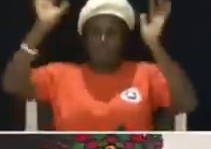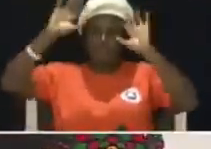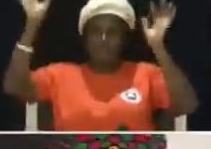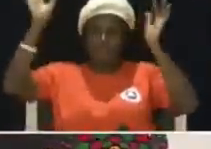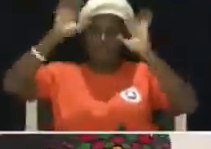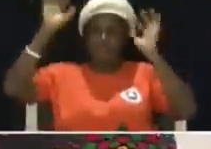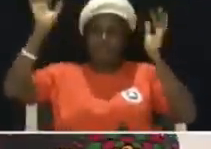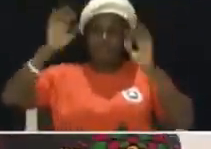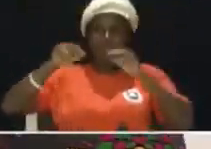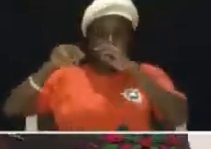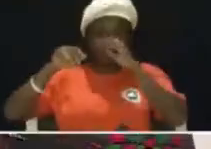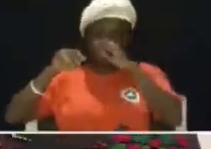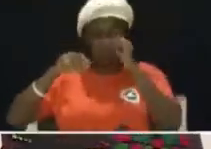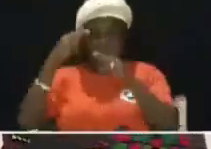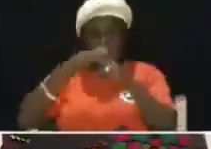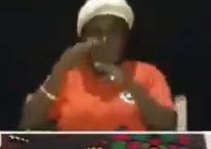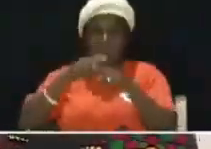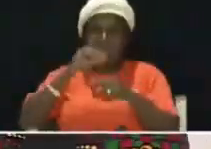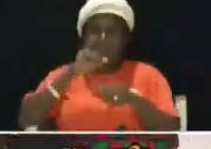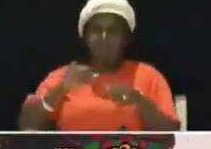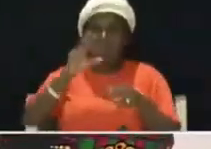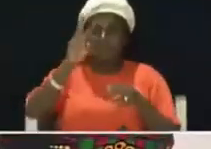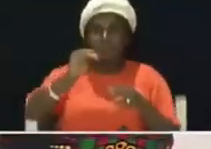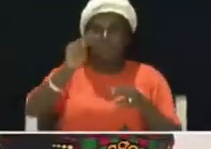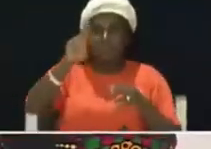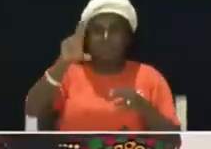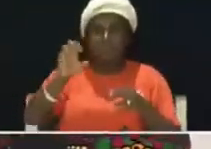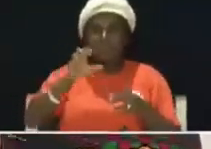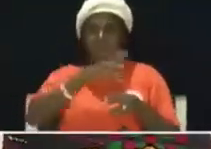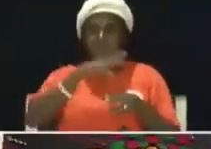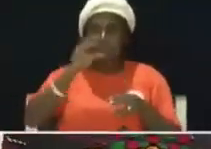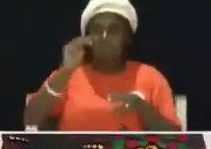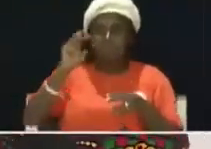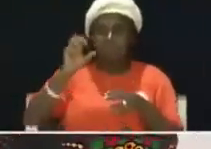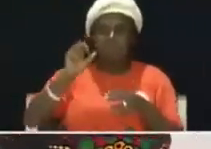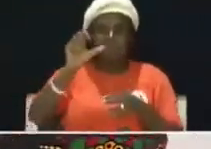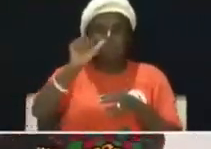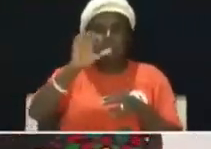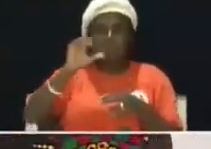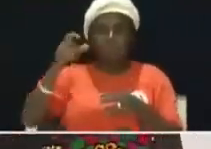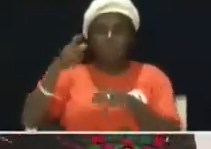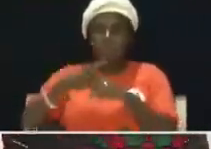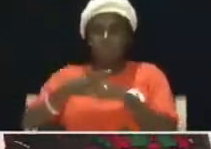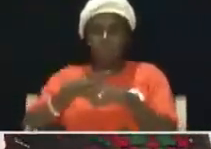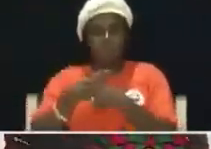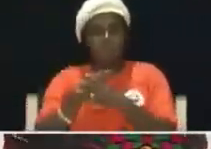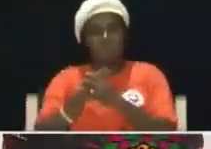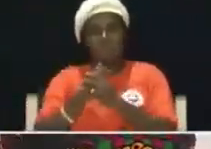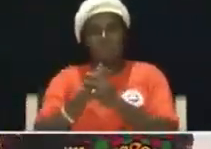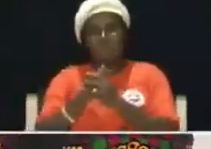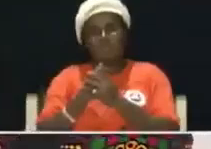Our names are Mr. and Mrs. Amage from Province 49.